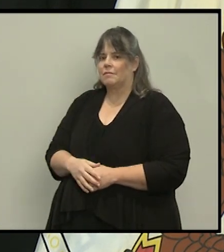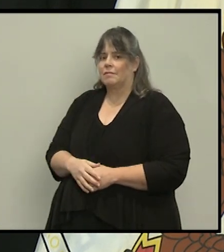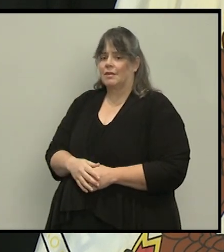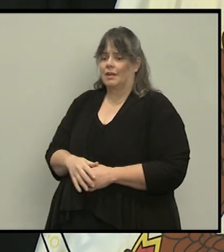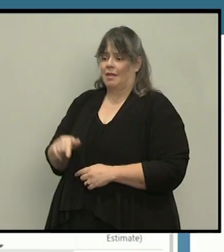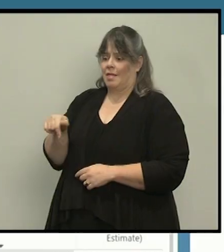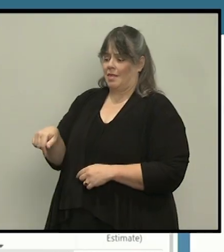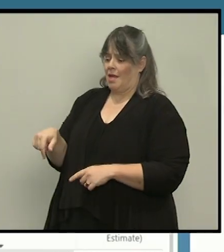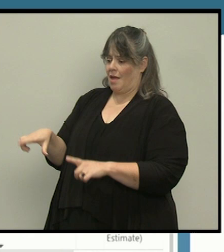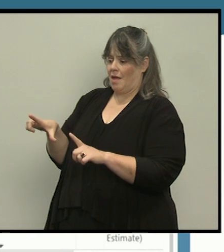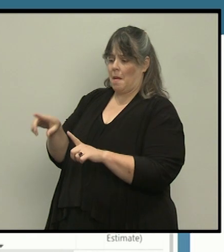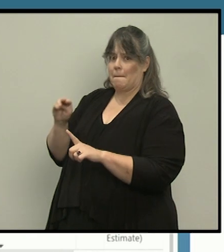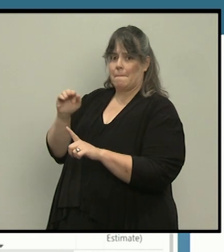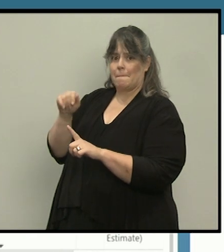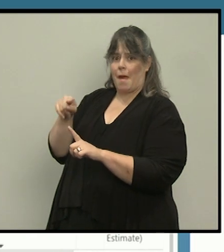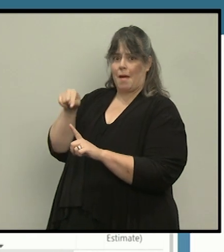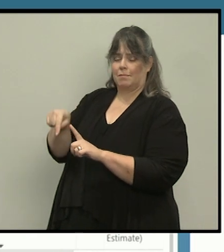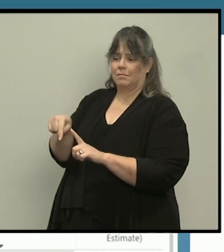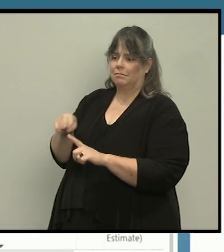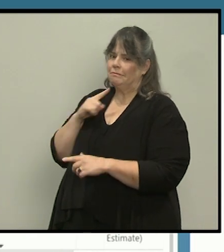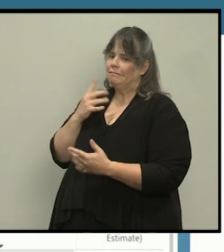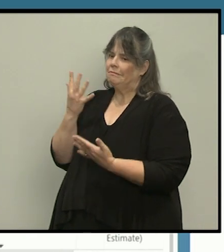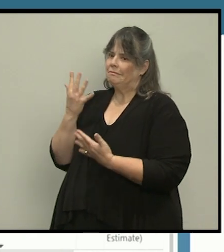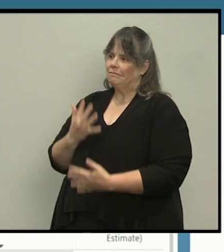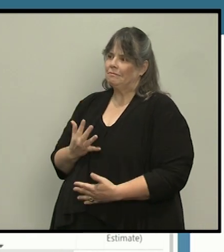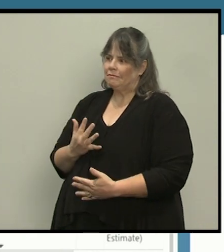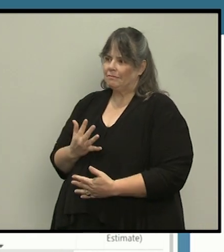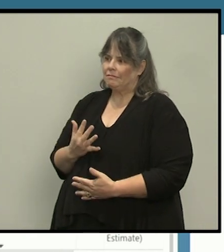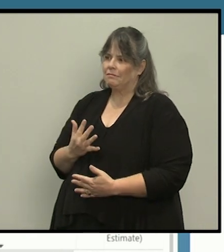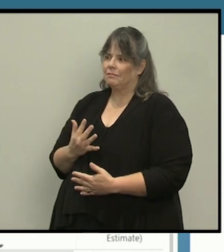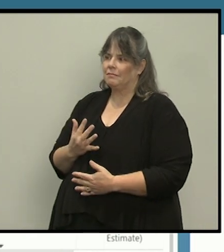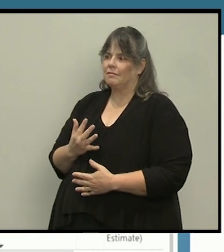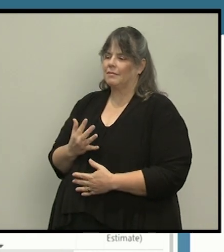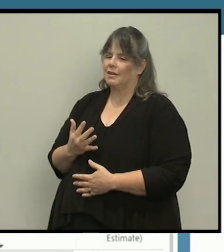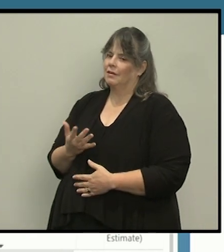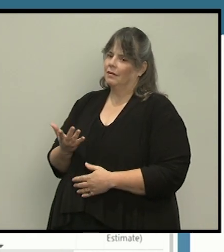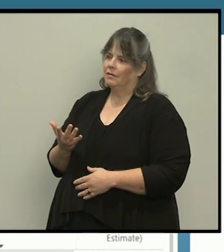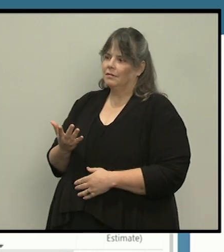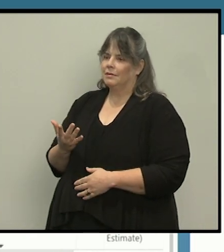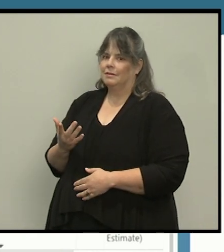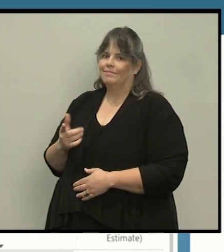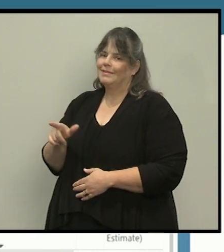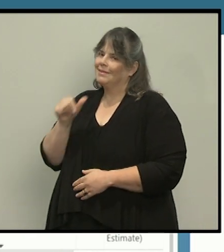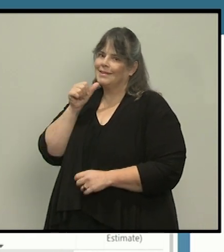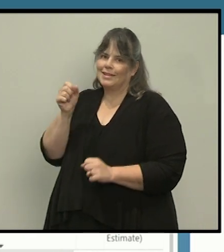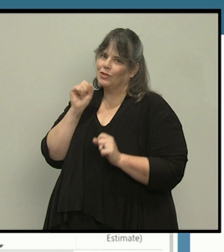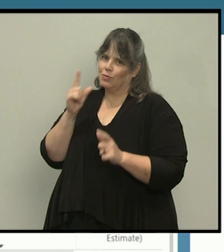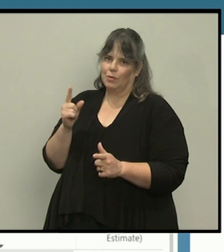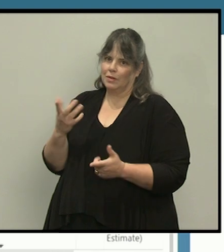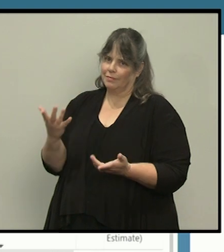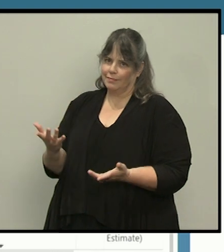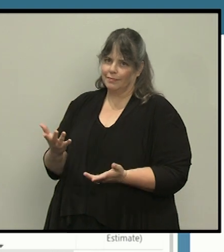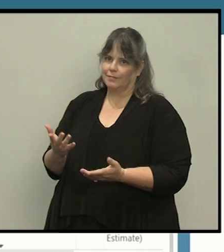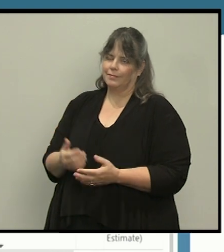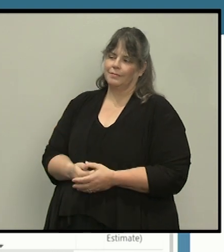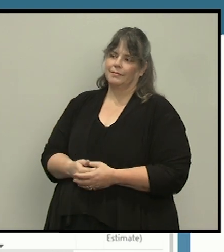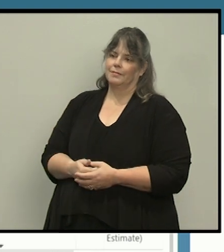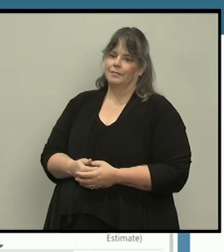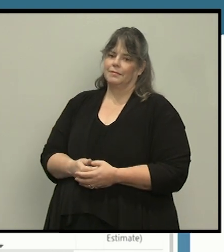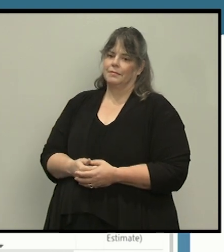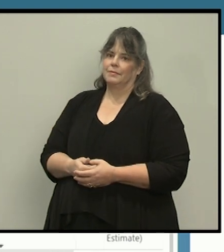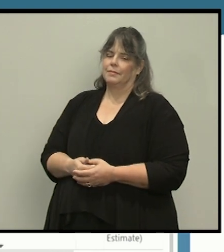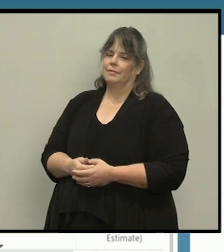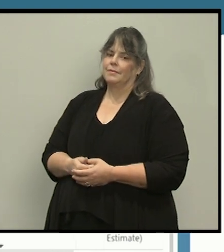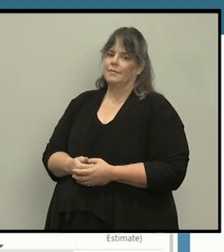This map is sobering, but unfortunately, it is not surprising.